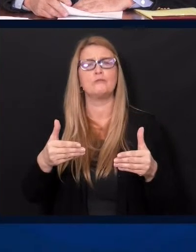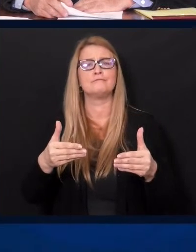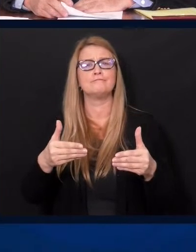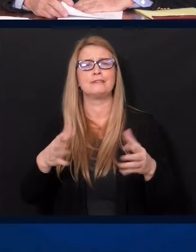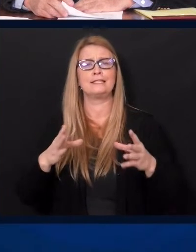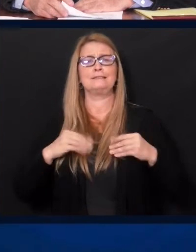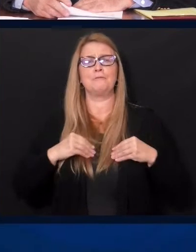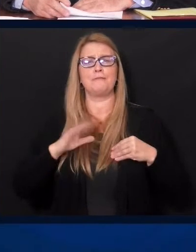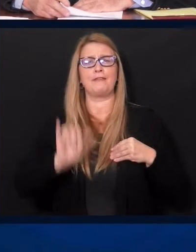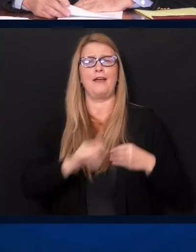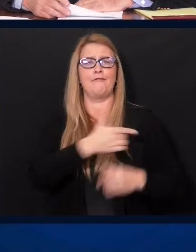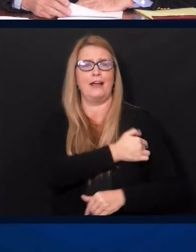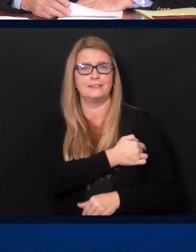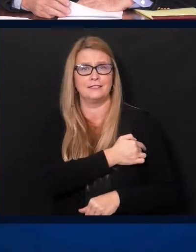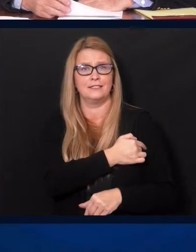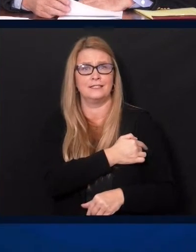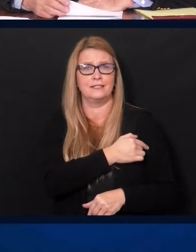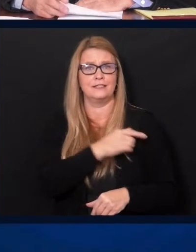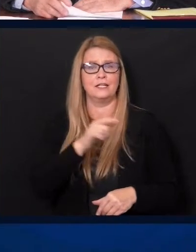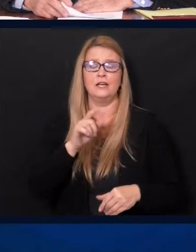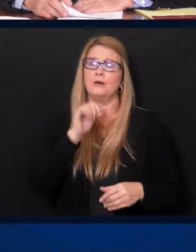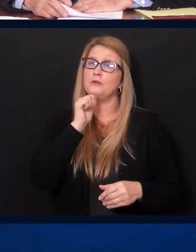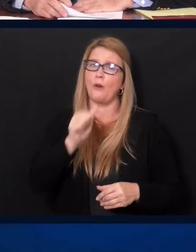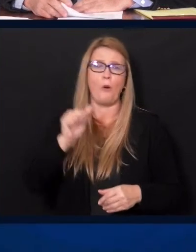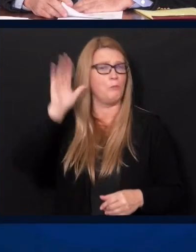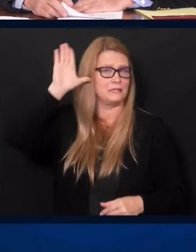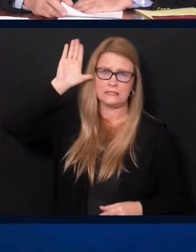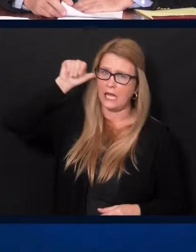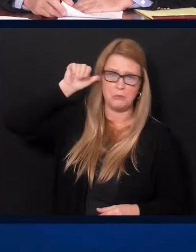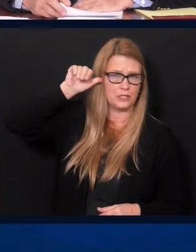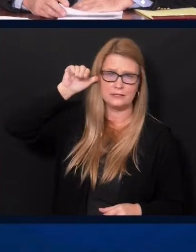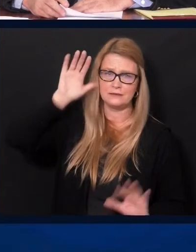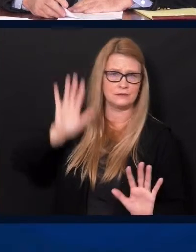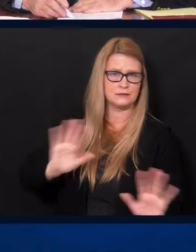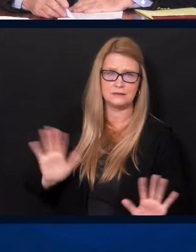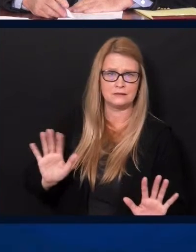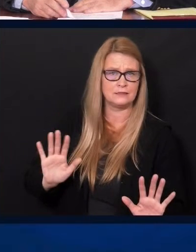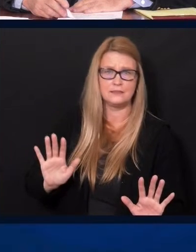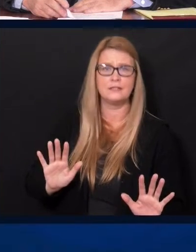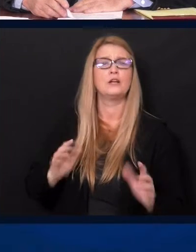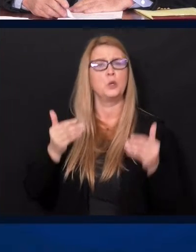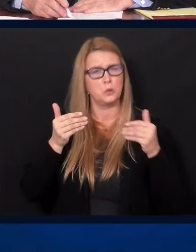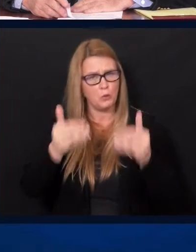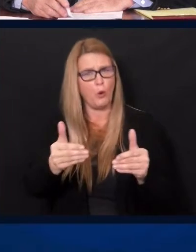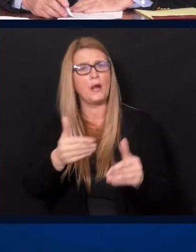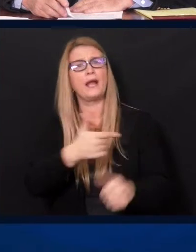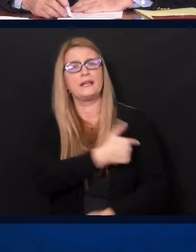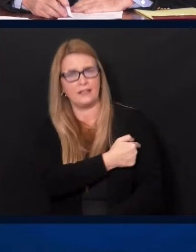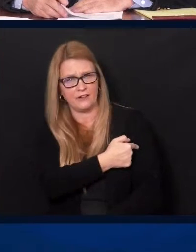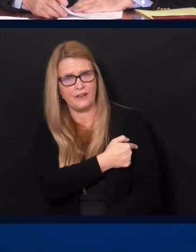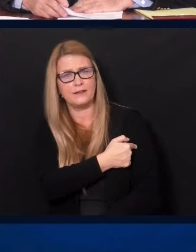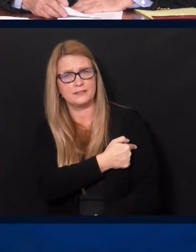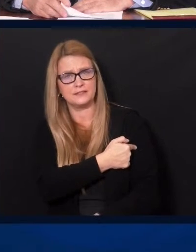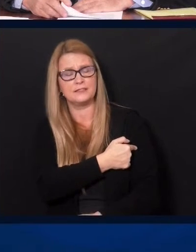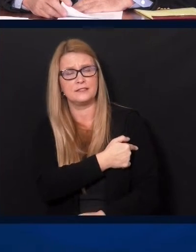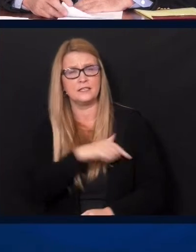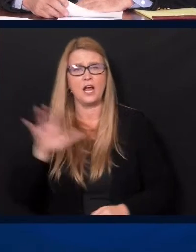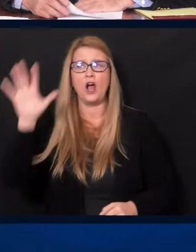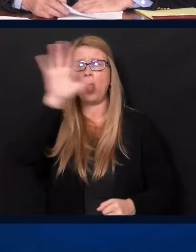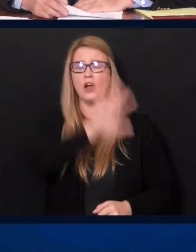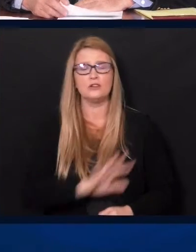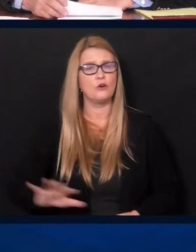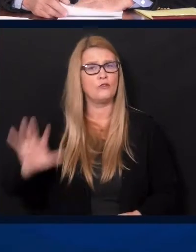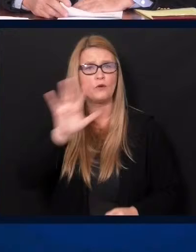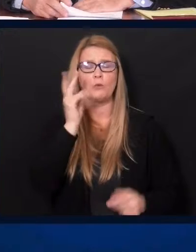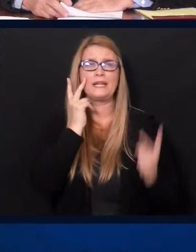cannot possibly be so stubborn as to not get your vaccine. Absolutely, all across the land,